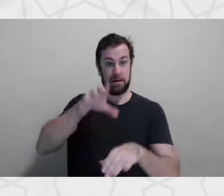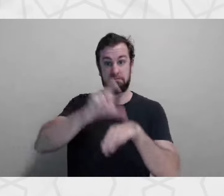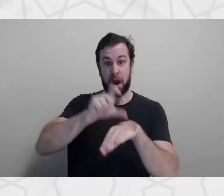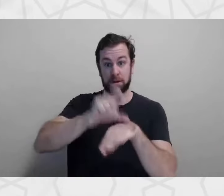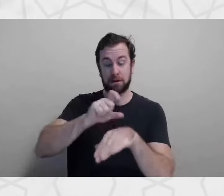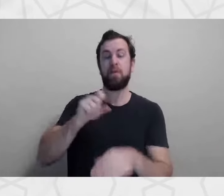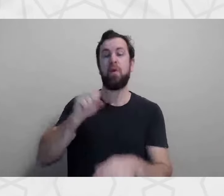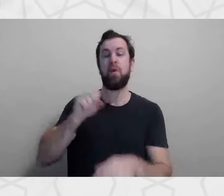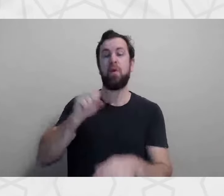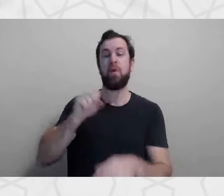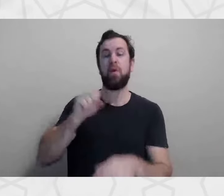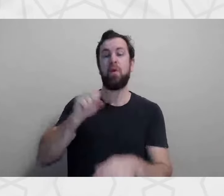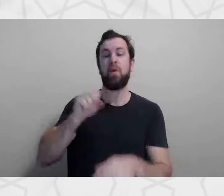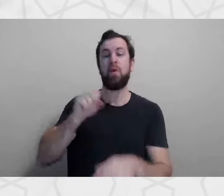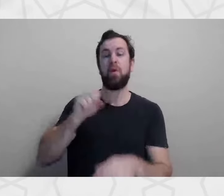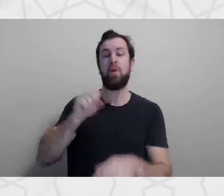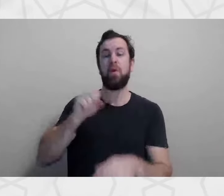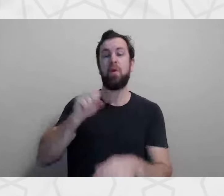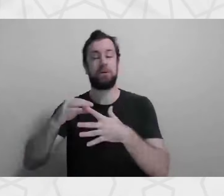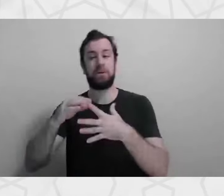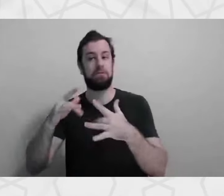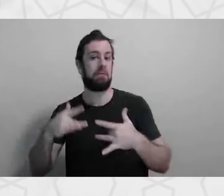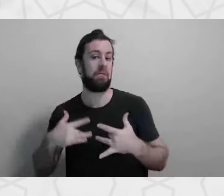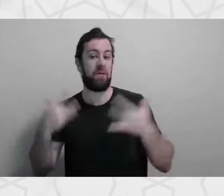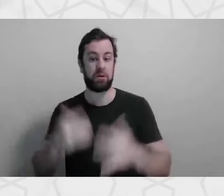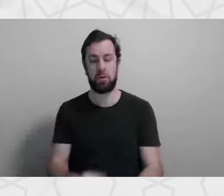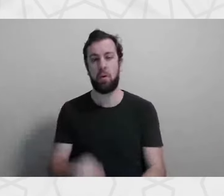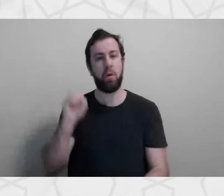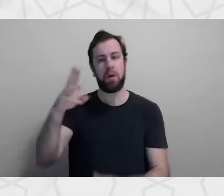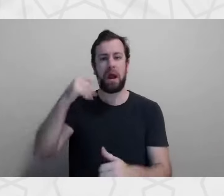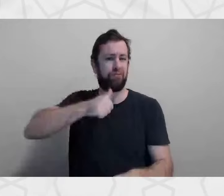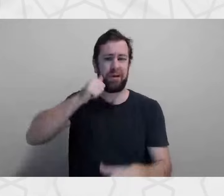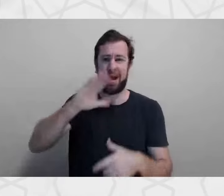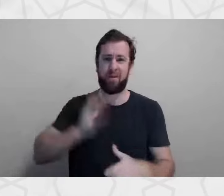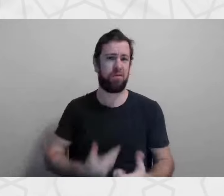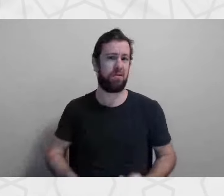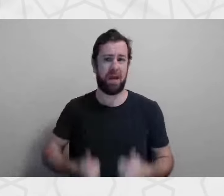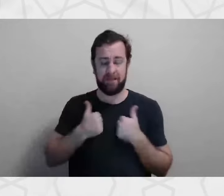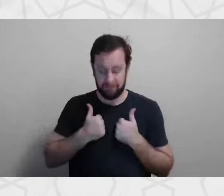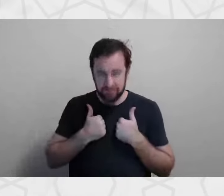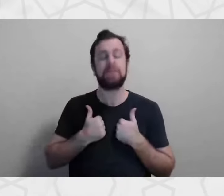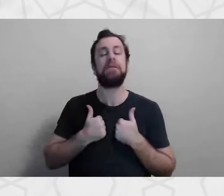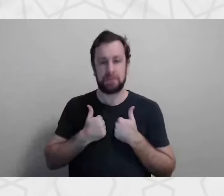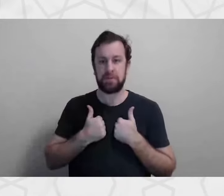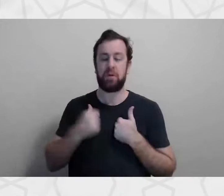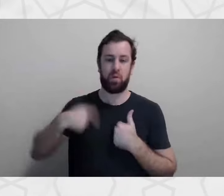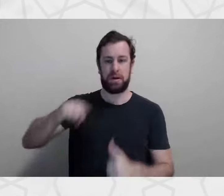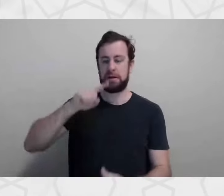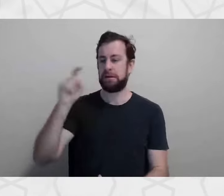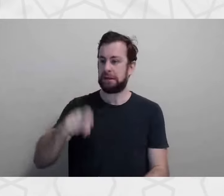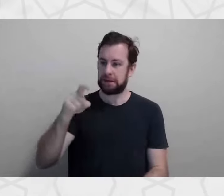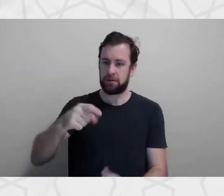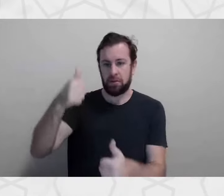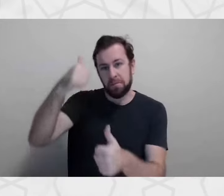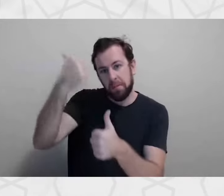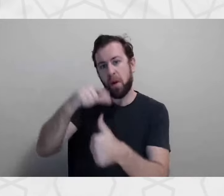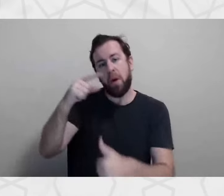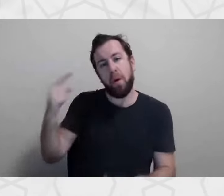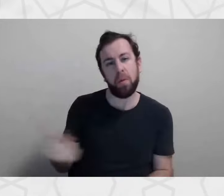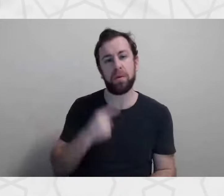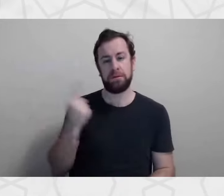special occasions, or in everyday life. We should never forget that there is